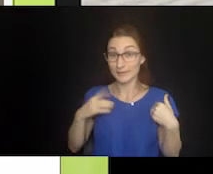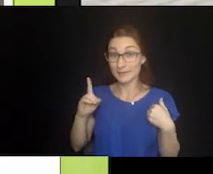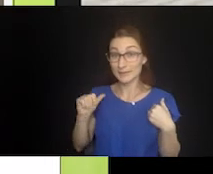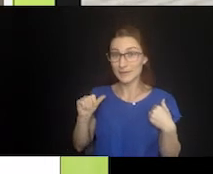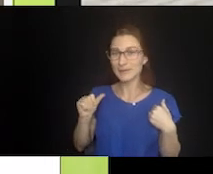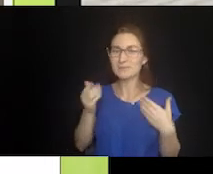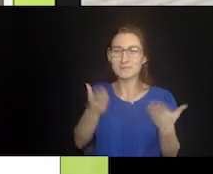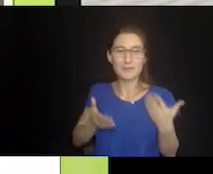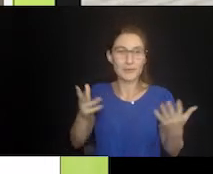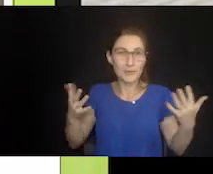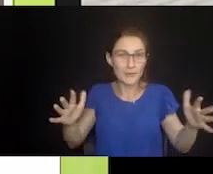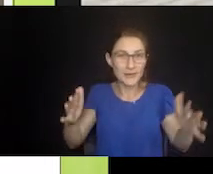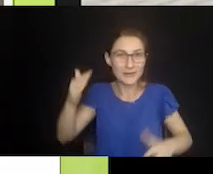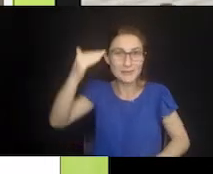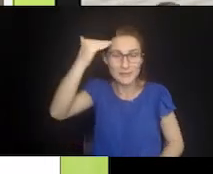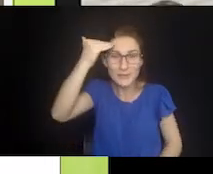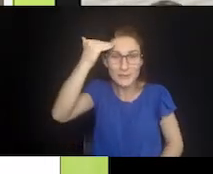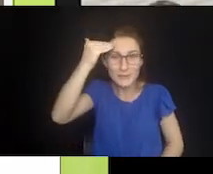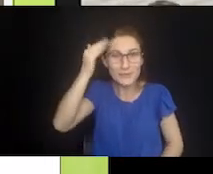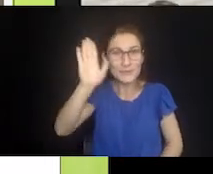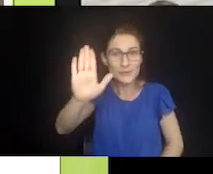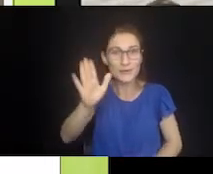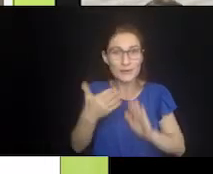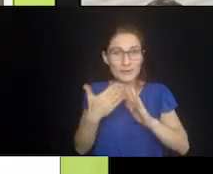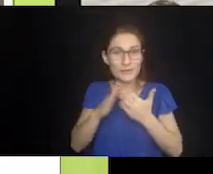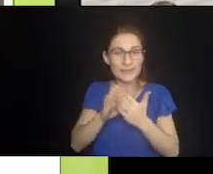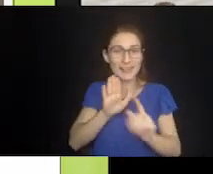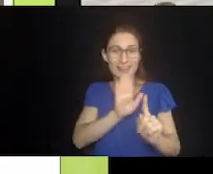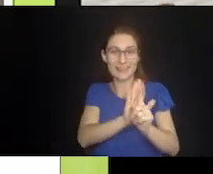with a disability, you probably know what those are.